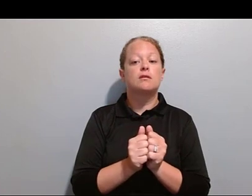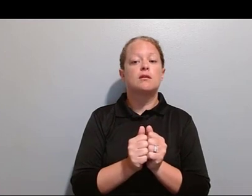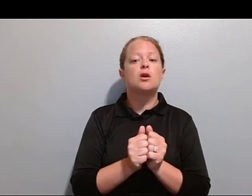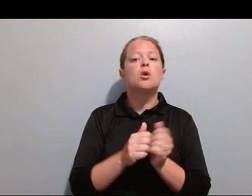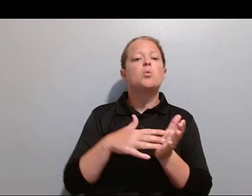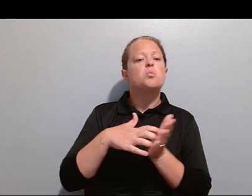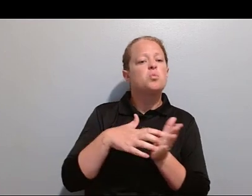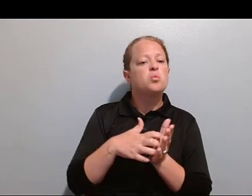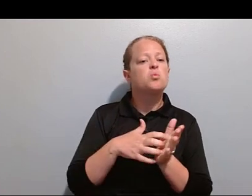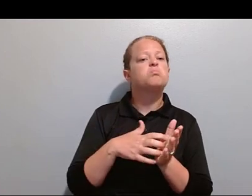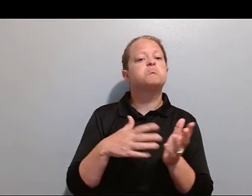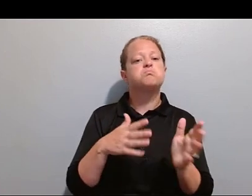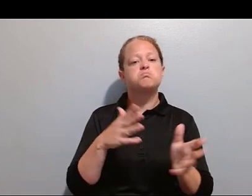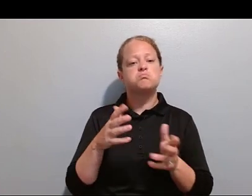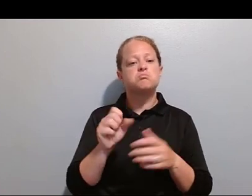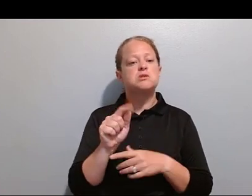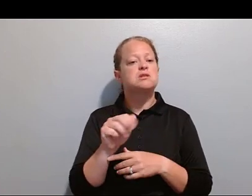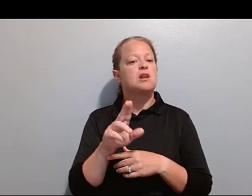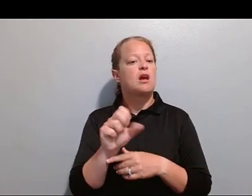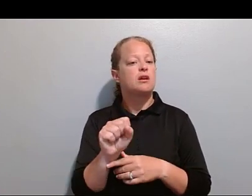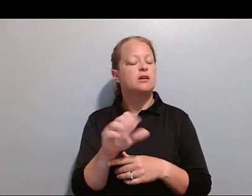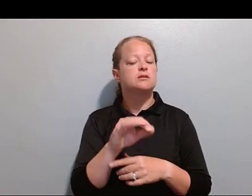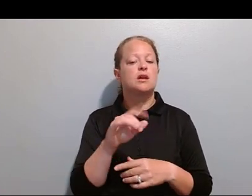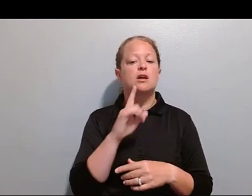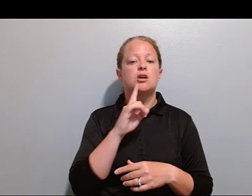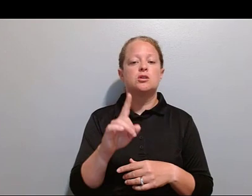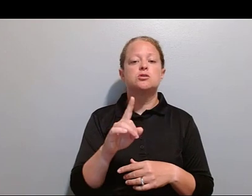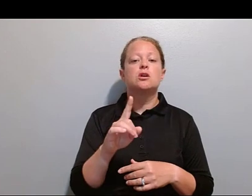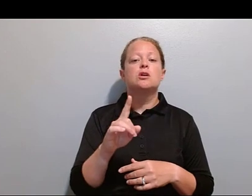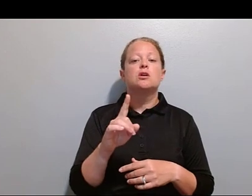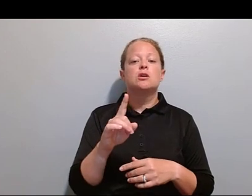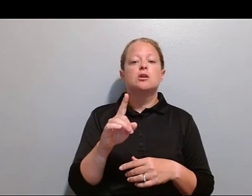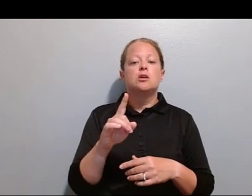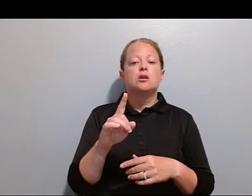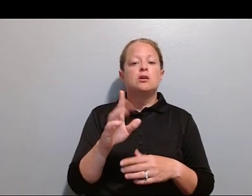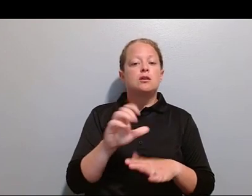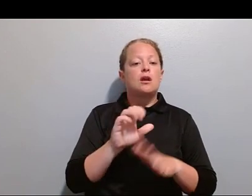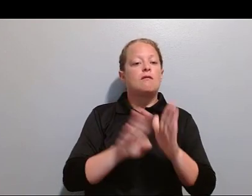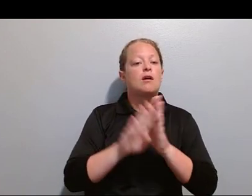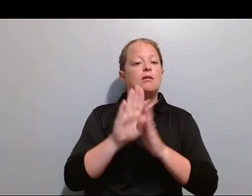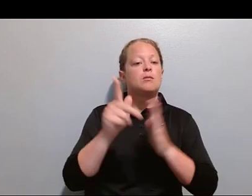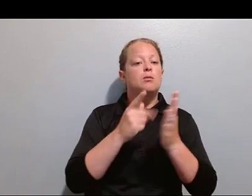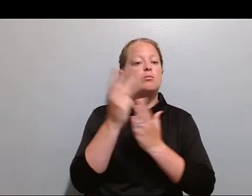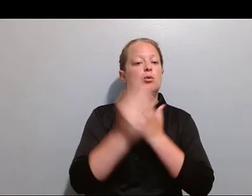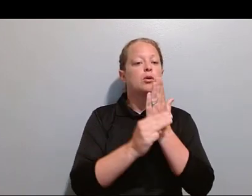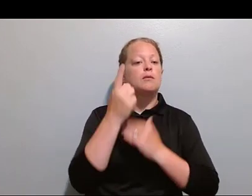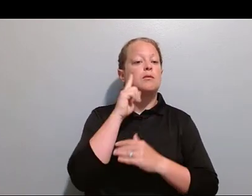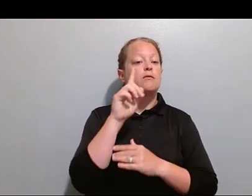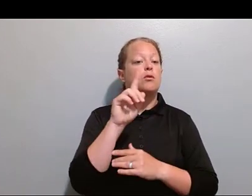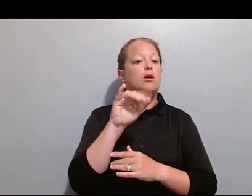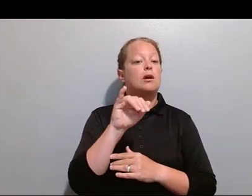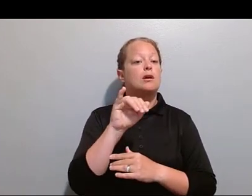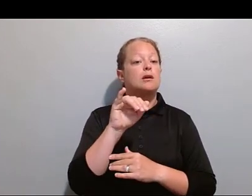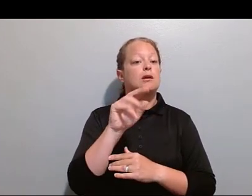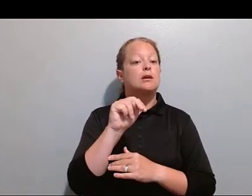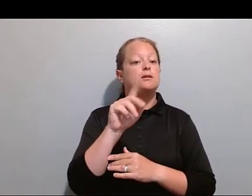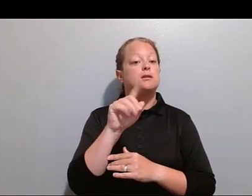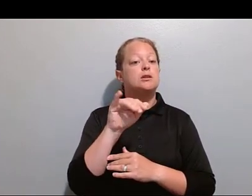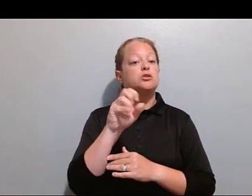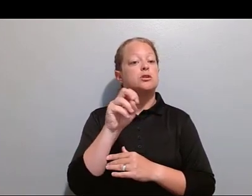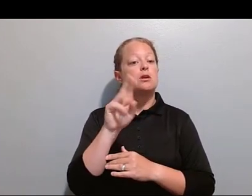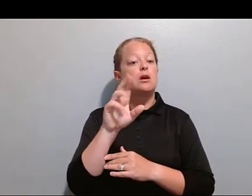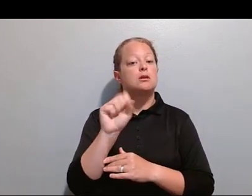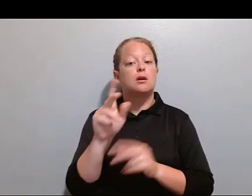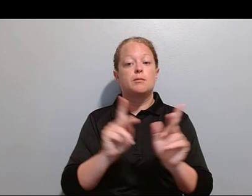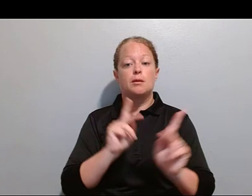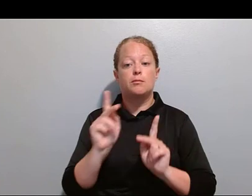also developed a project for indigenous navigators within the team of Doctors of the World. Finally, Farron